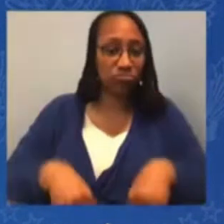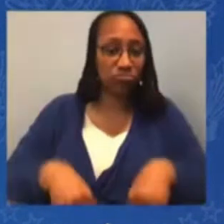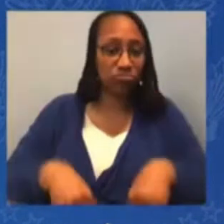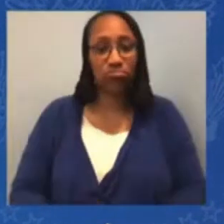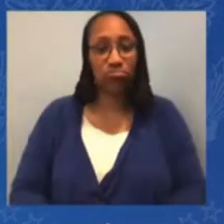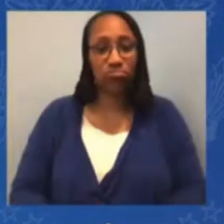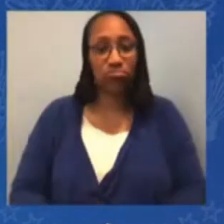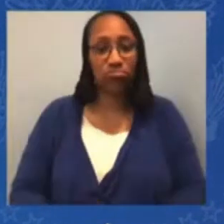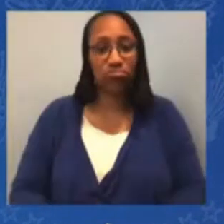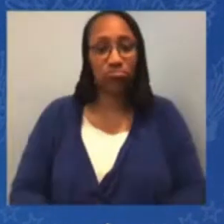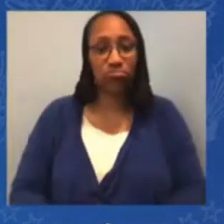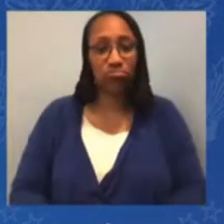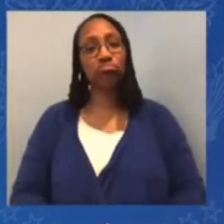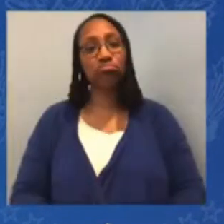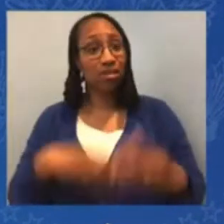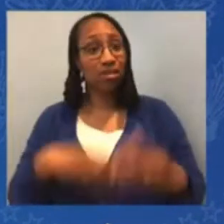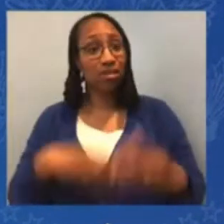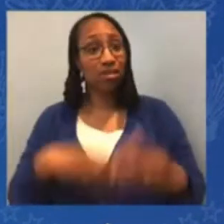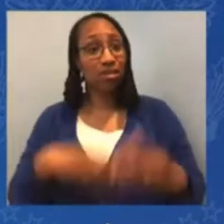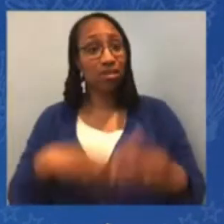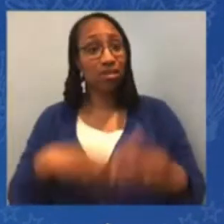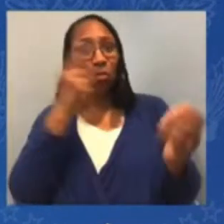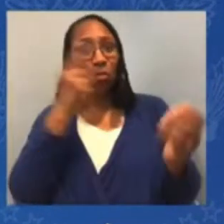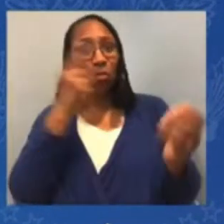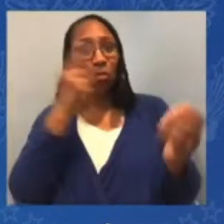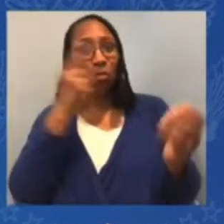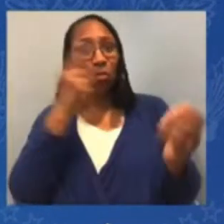bought from several different places in as little as 30 minutes.